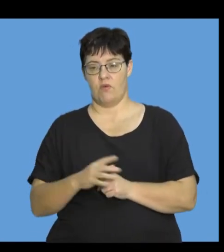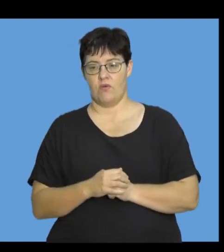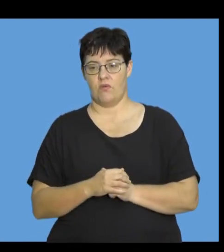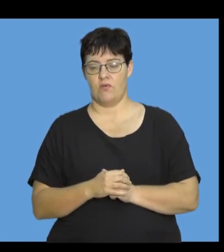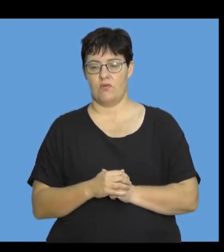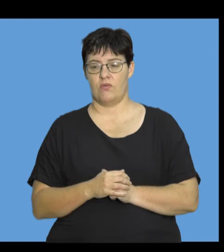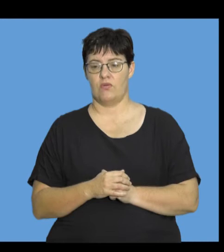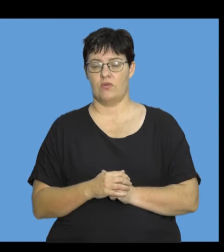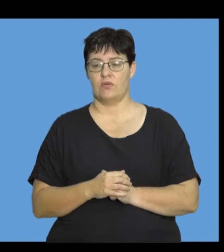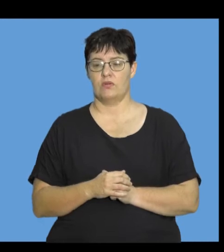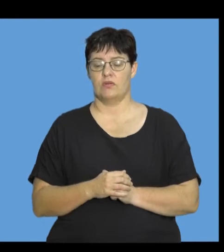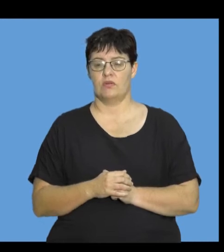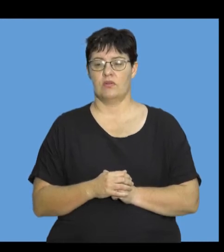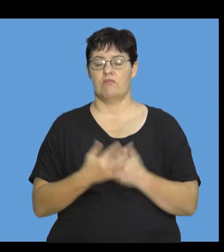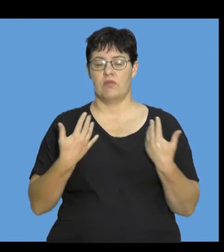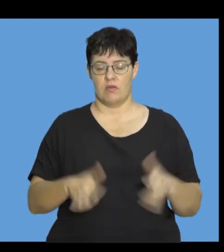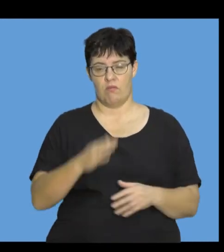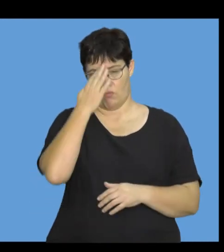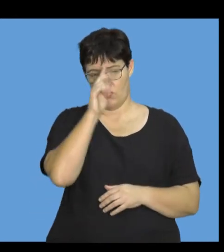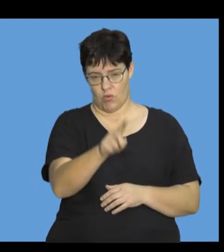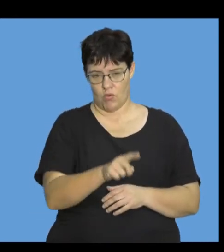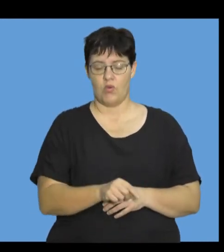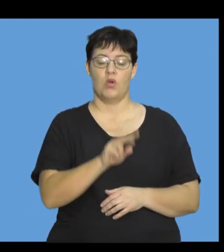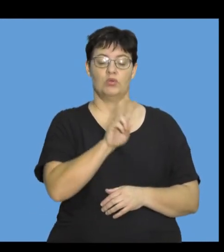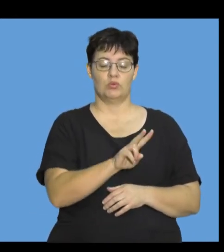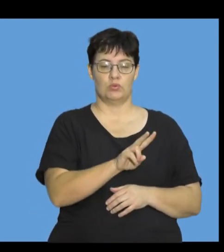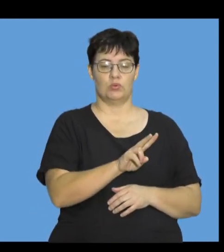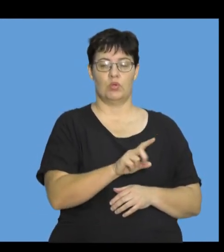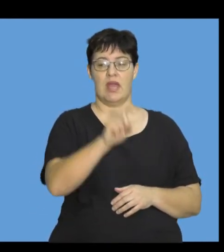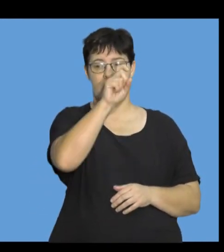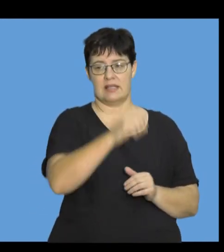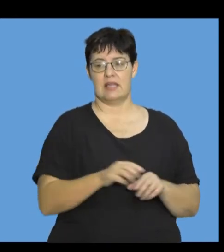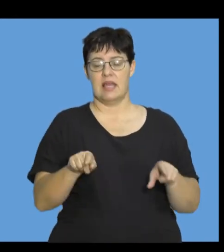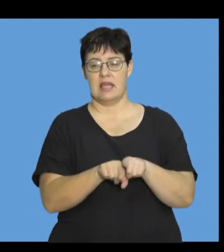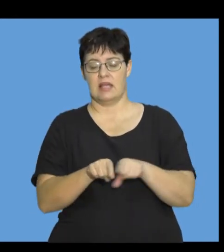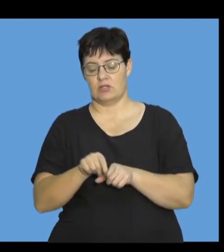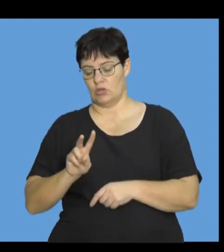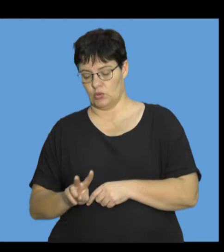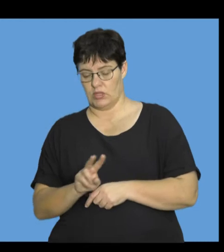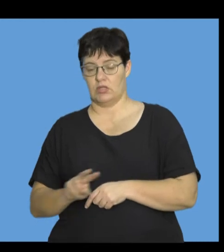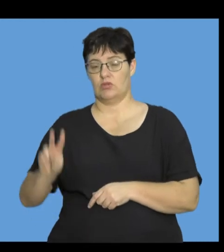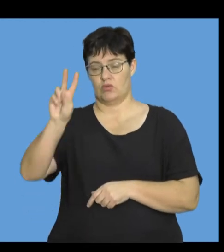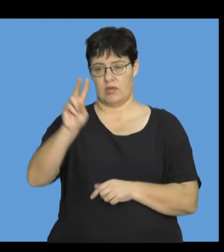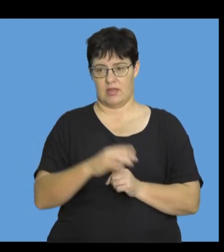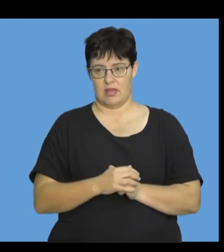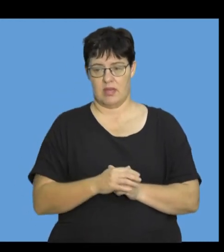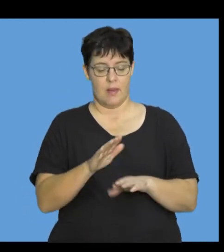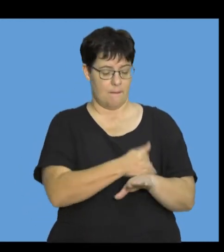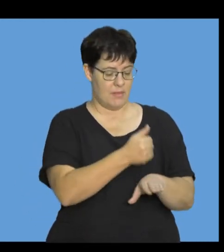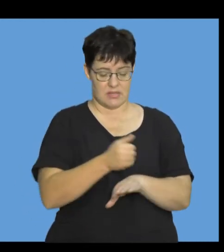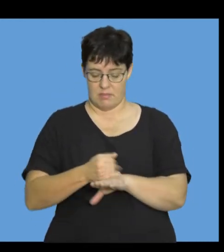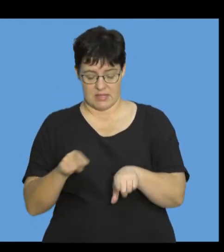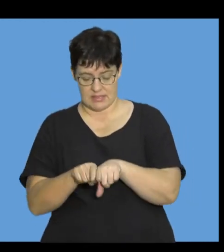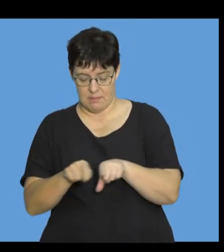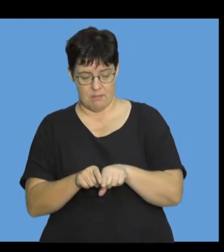4. And then from here, you know, it will be 2 to the exponent of x equals to 2 squared. Bases are